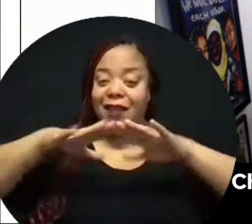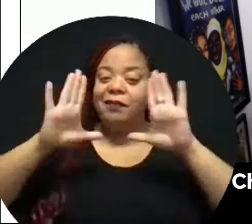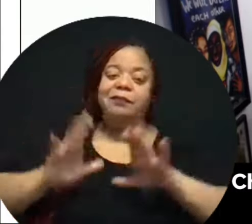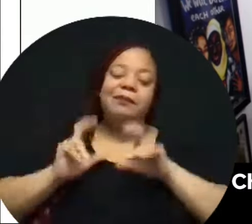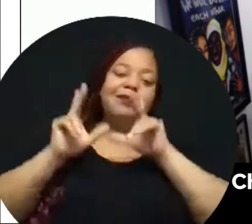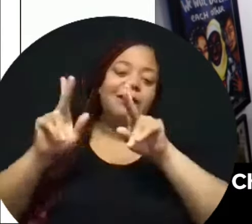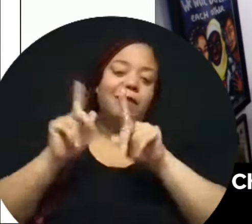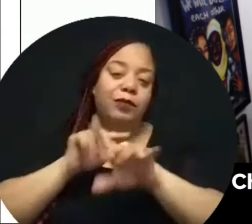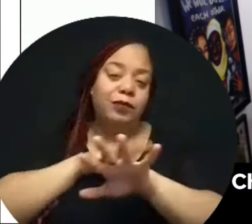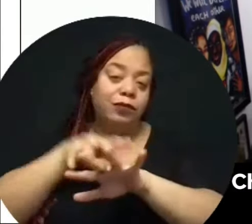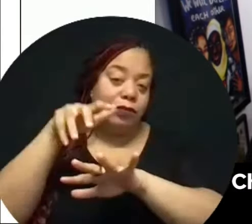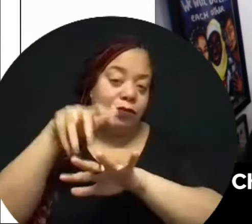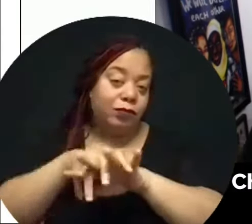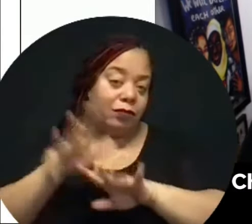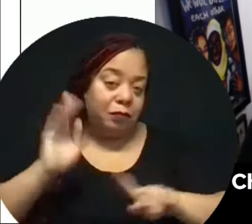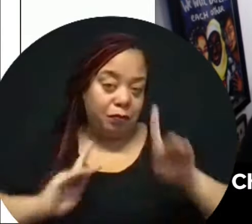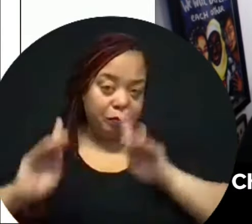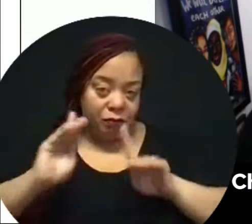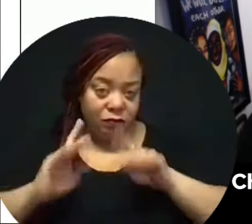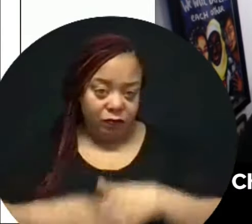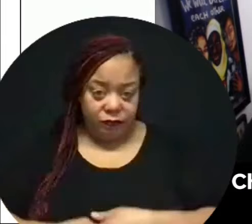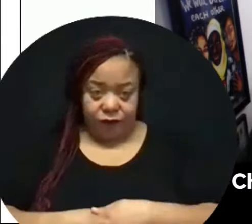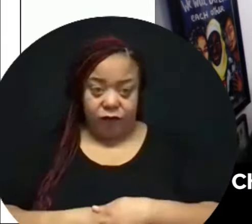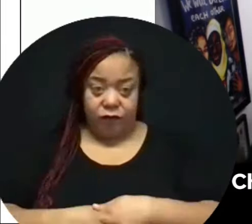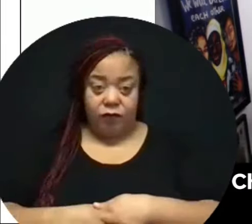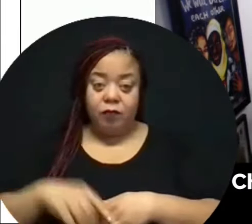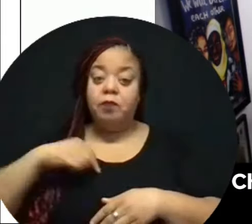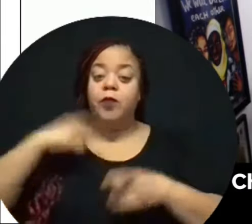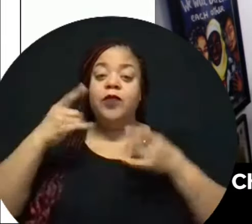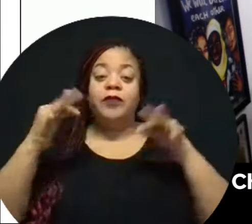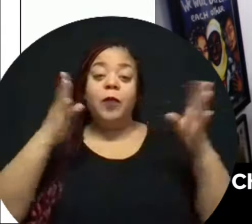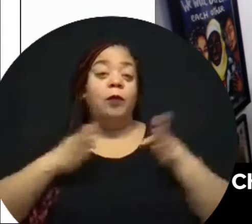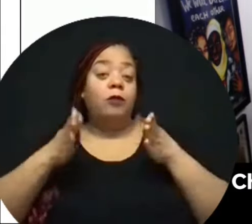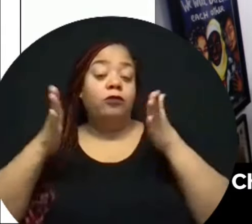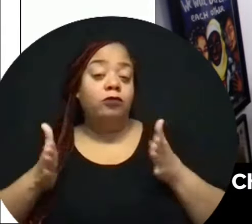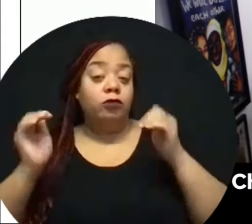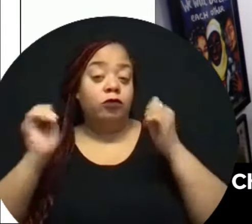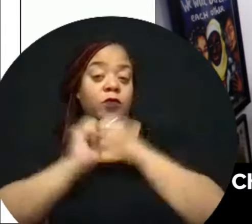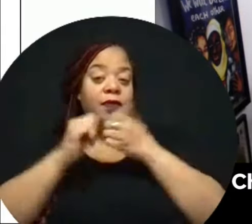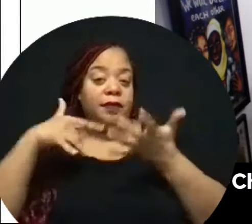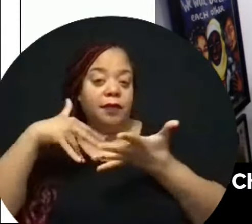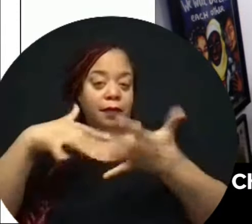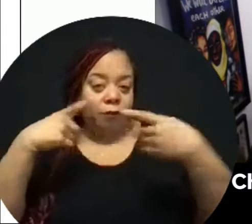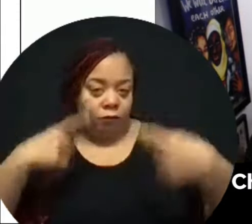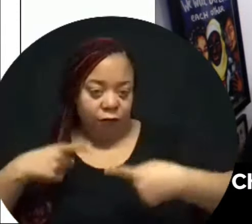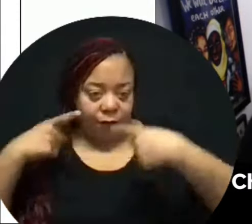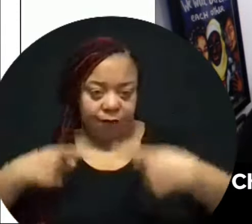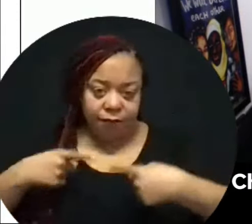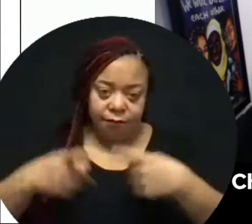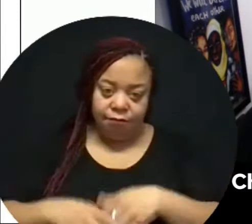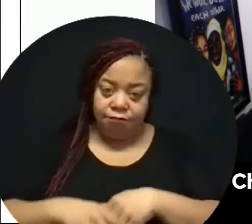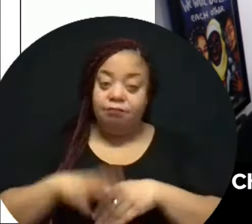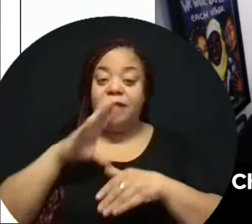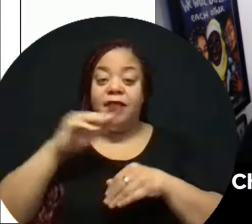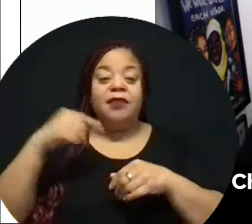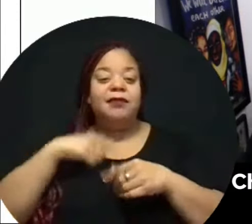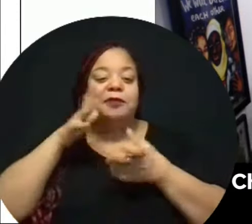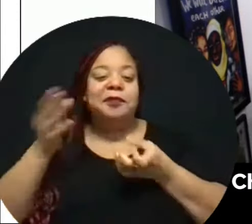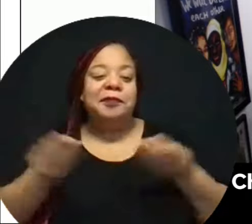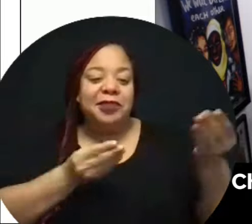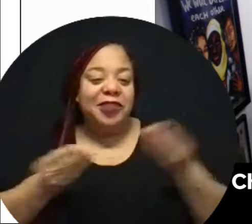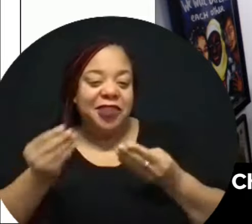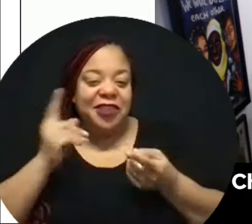the moderator for the evening. And just to give a brief overview of Study and Struggle, we organize against criminalization